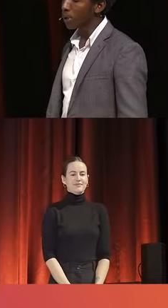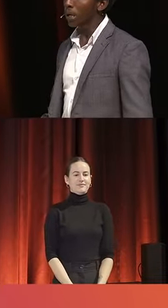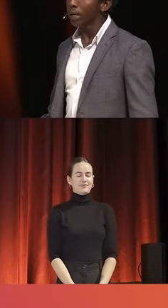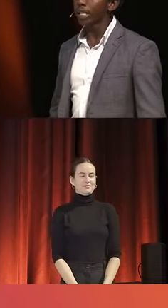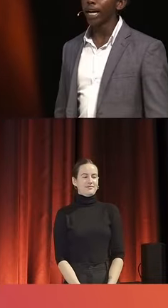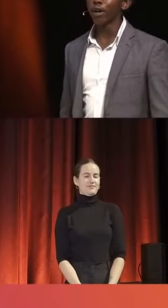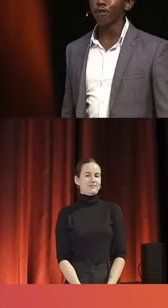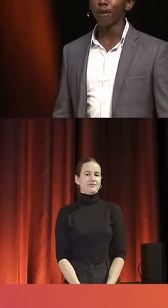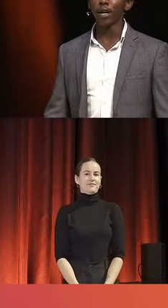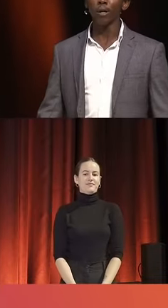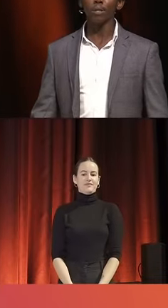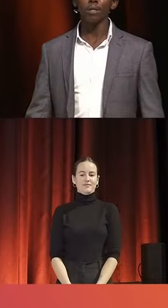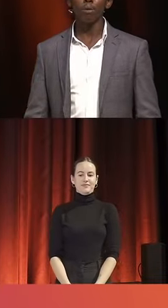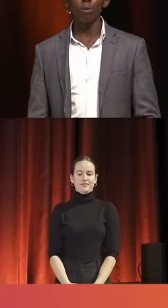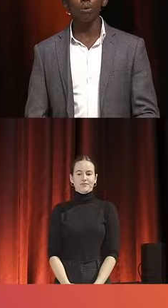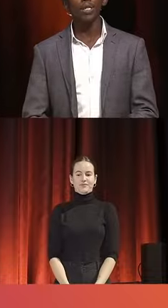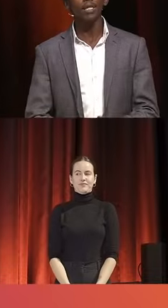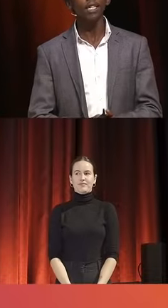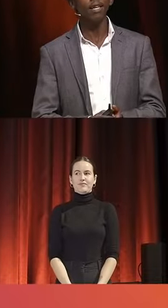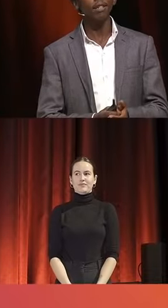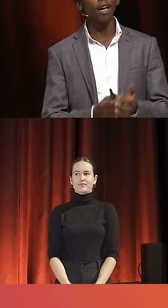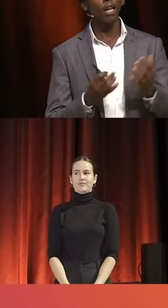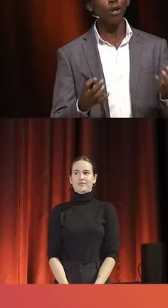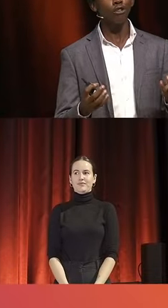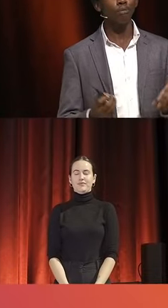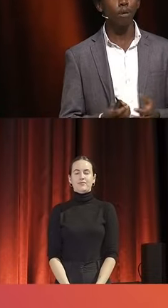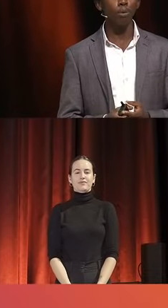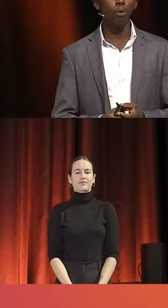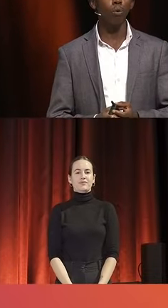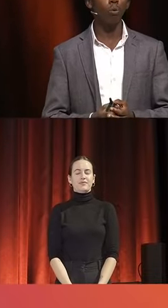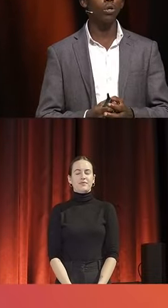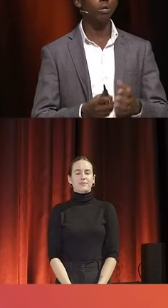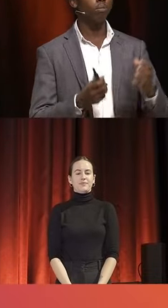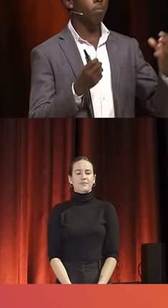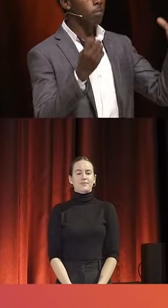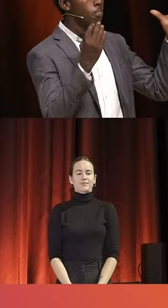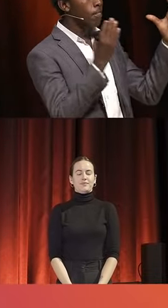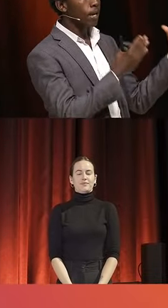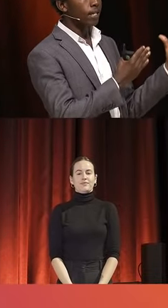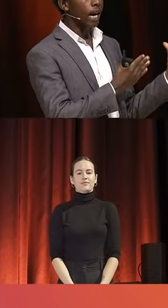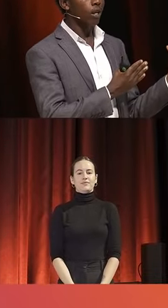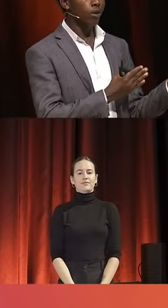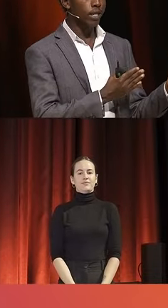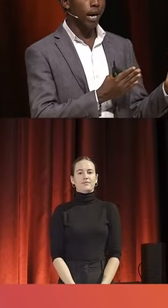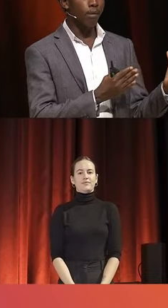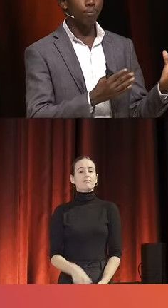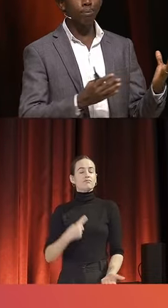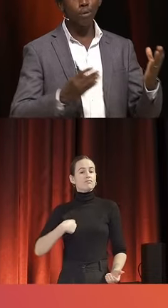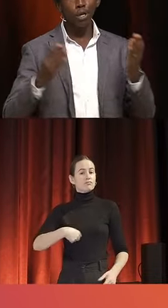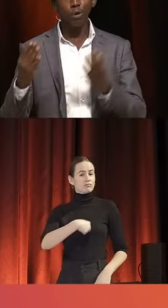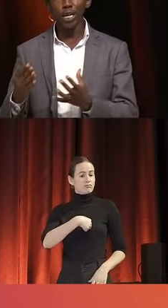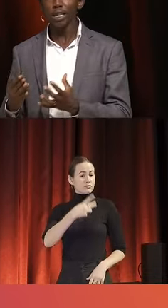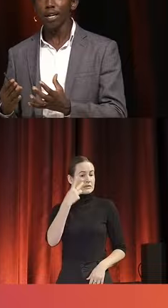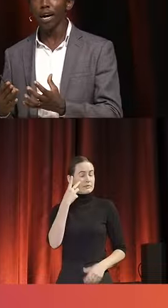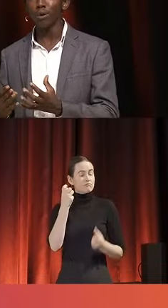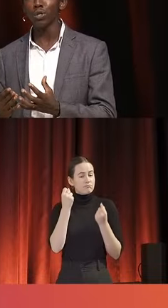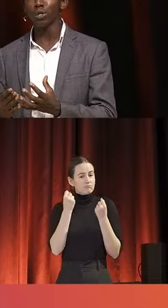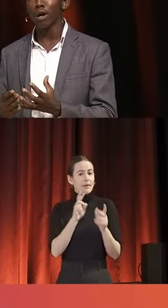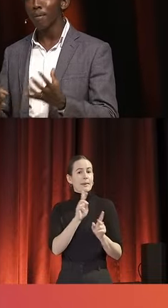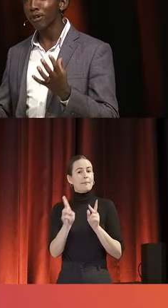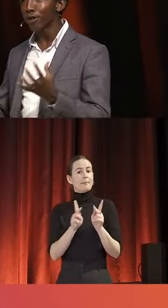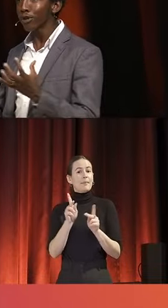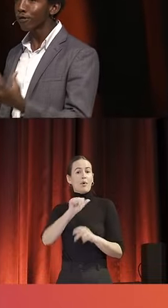While we'd look at our funnels, we would see that a lot of people would download the app, create an